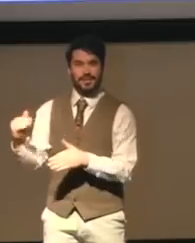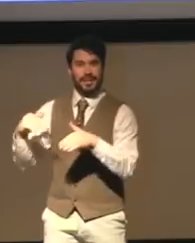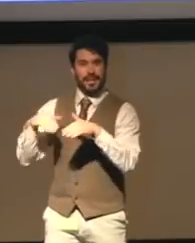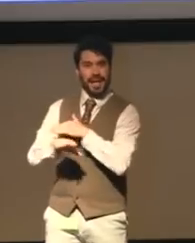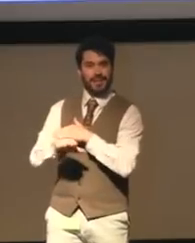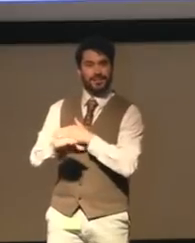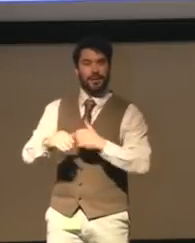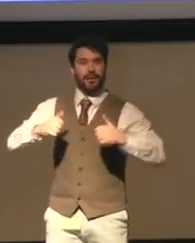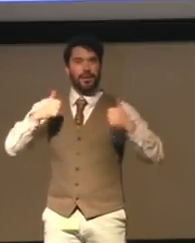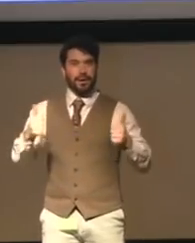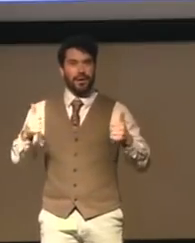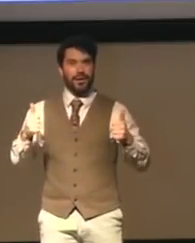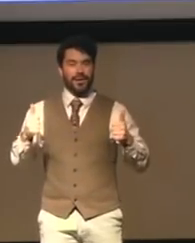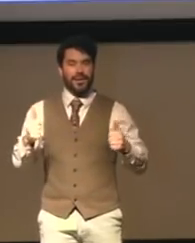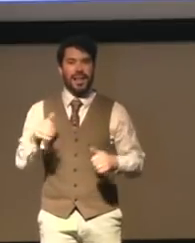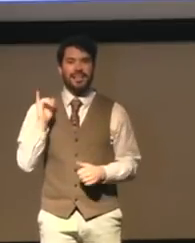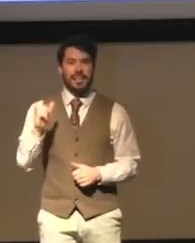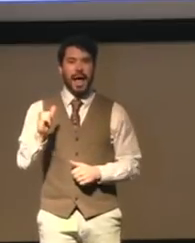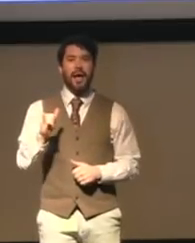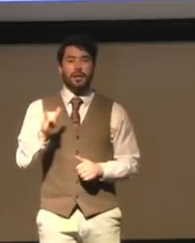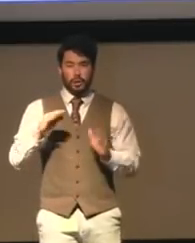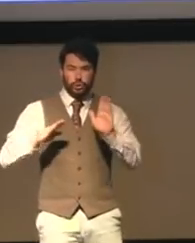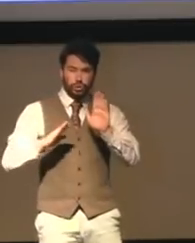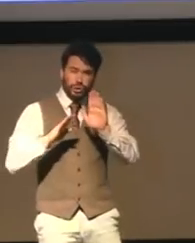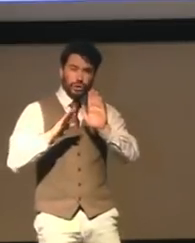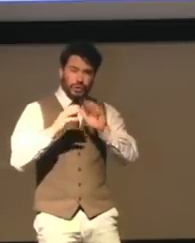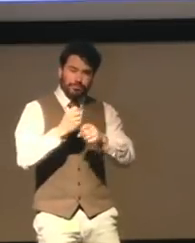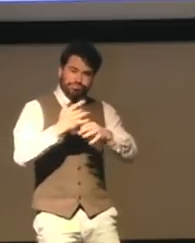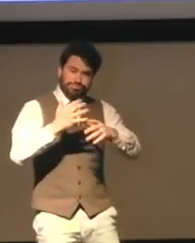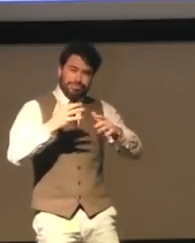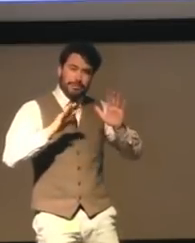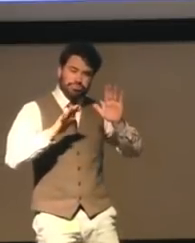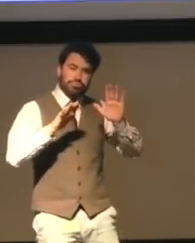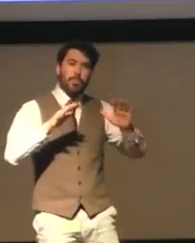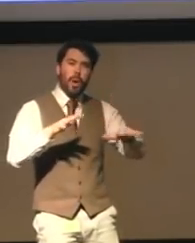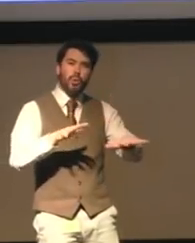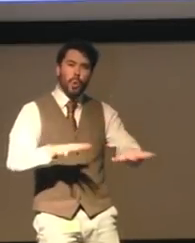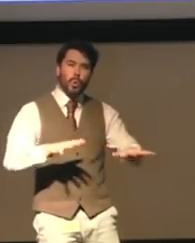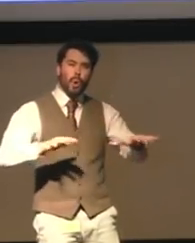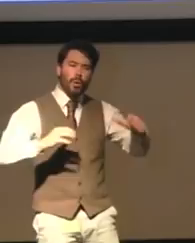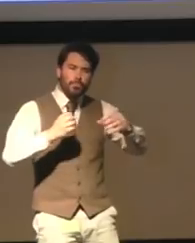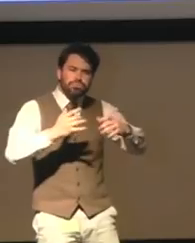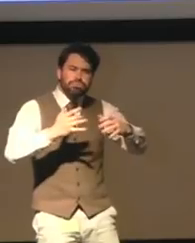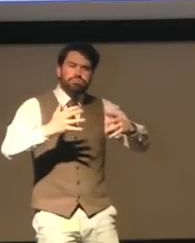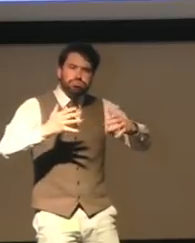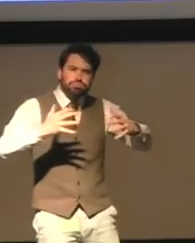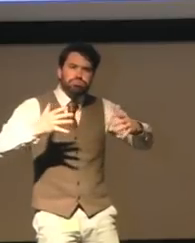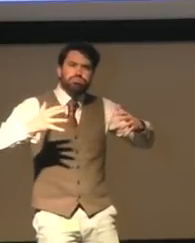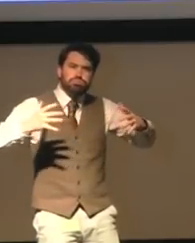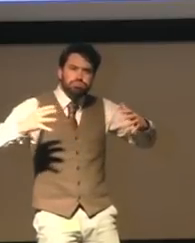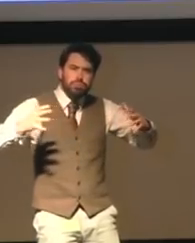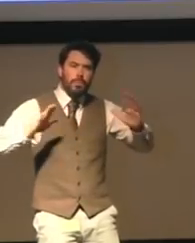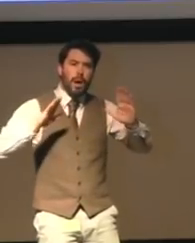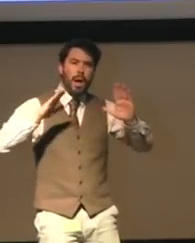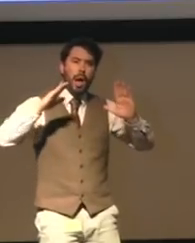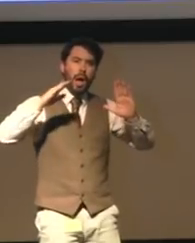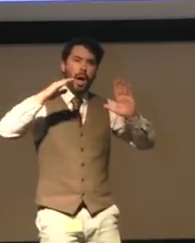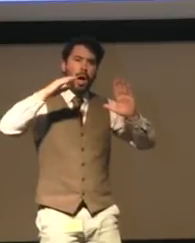been seeing flattening of the curve, but this is evidence that we're either further along in our course of this epidemic.